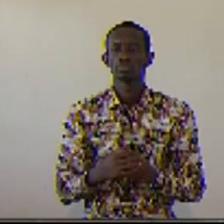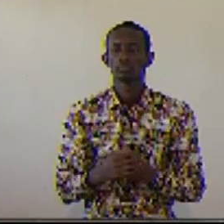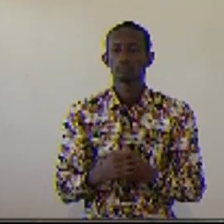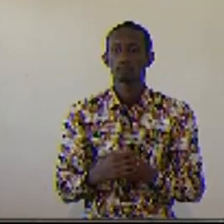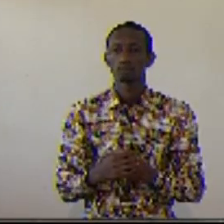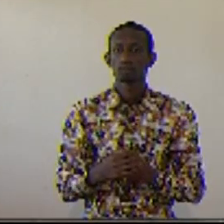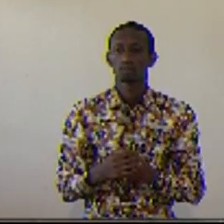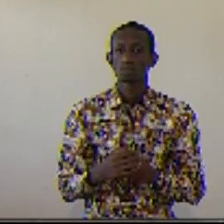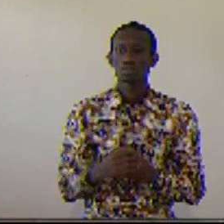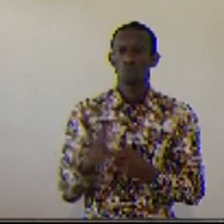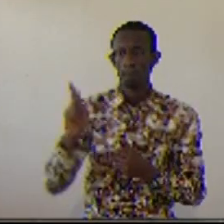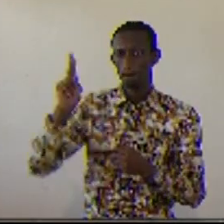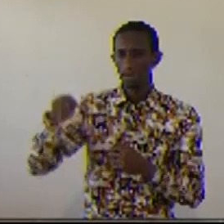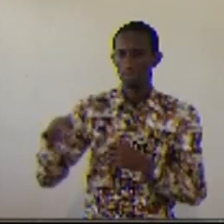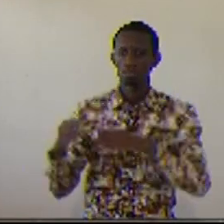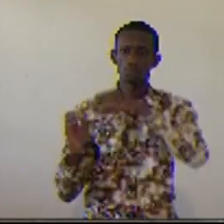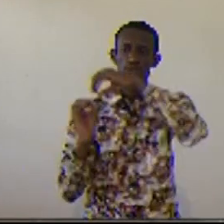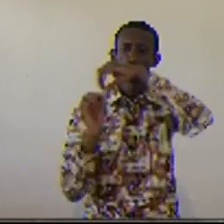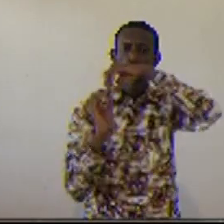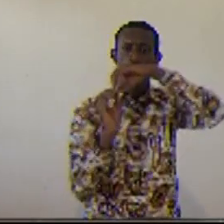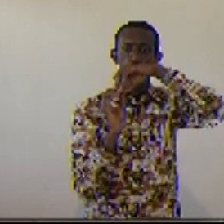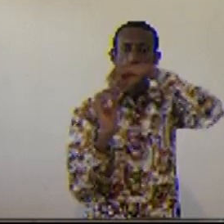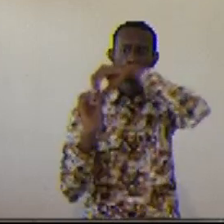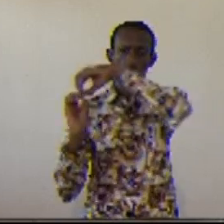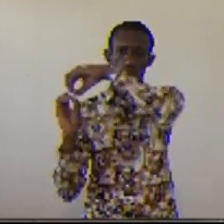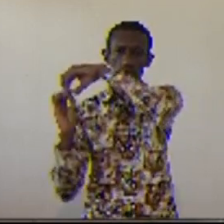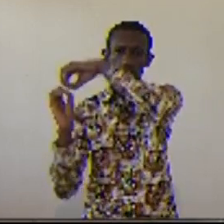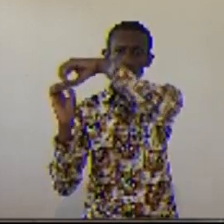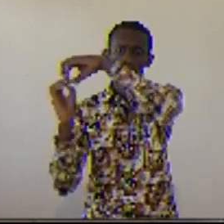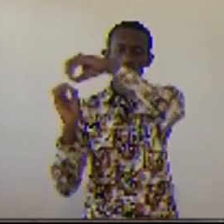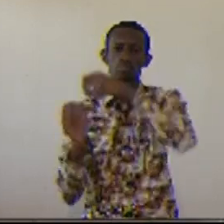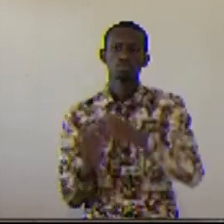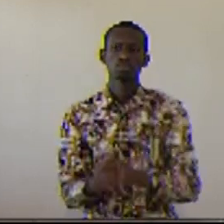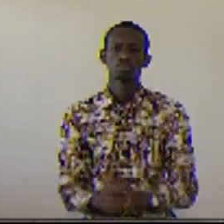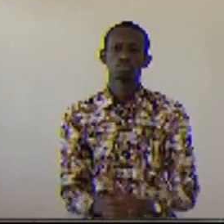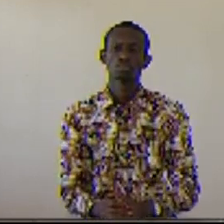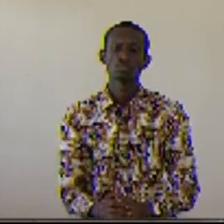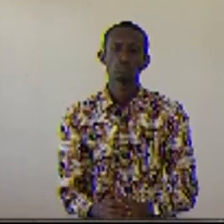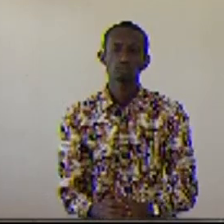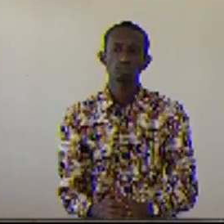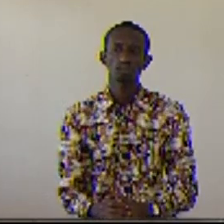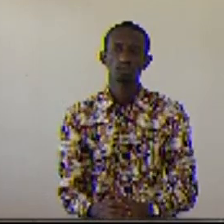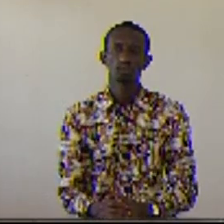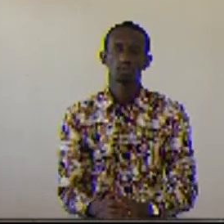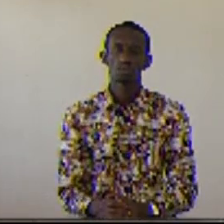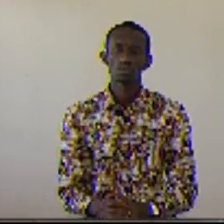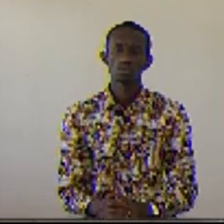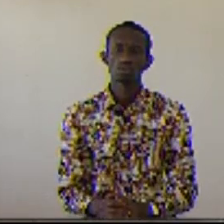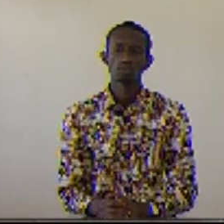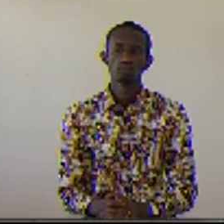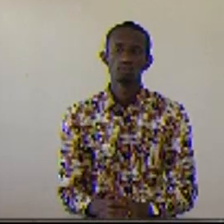is the p orbital. These are p orbitals. I'm drawing here.